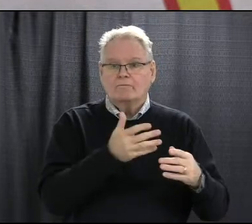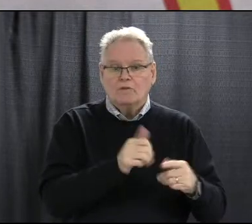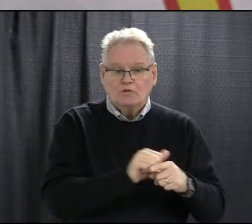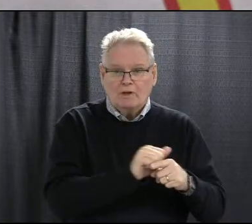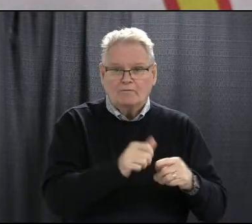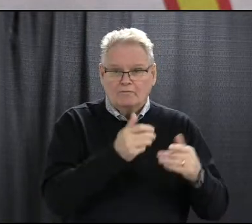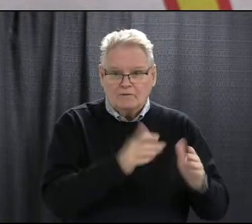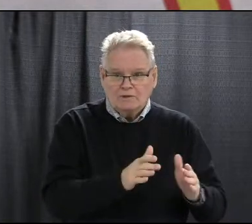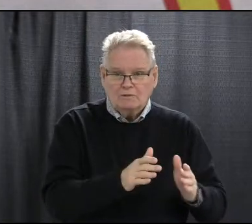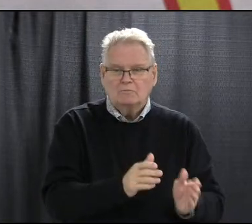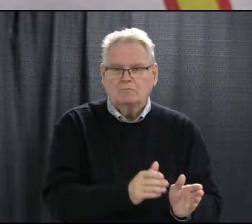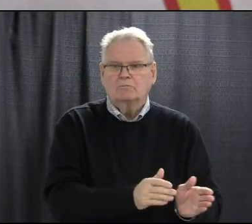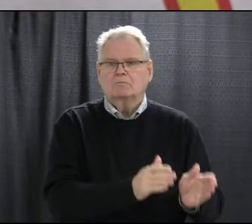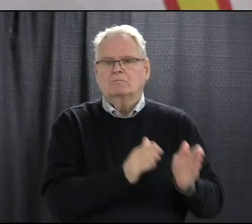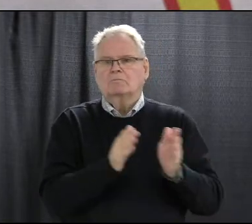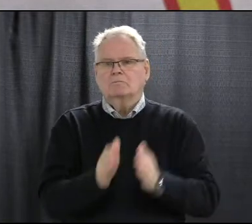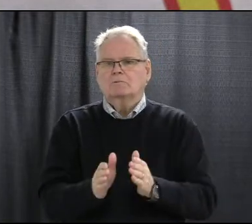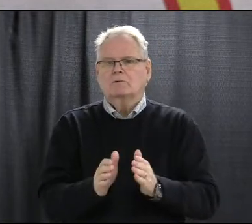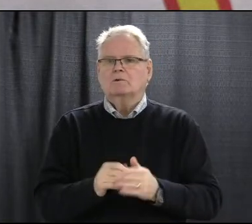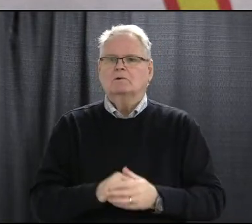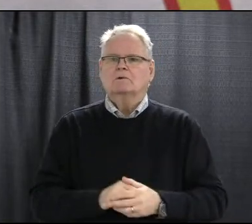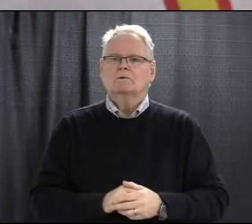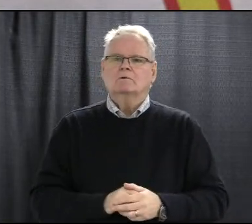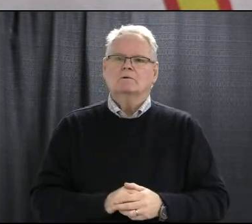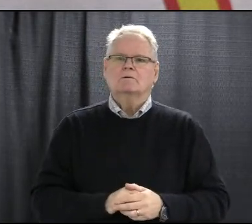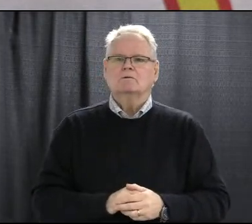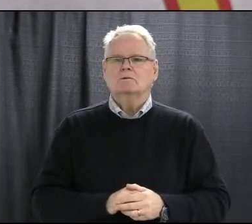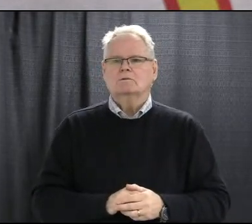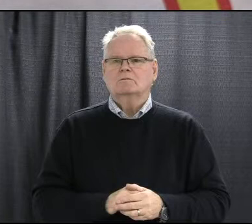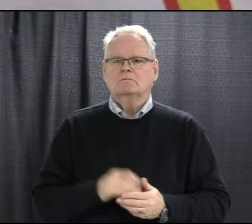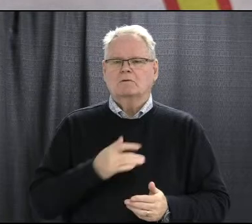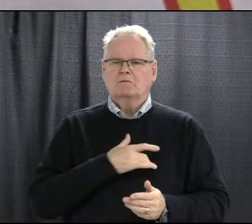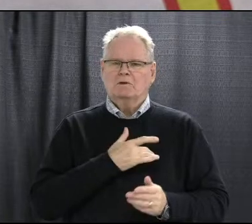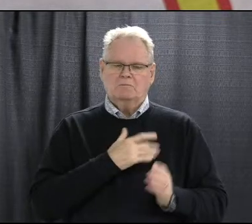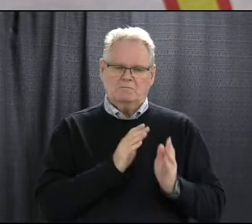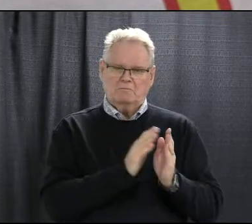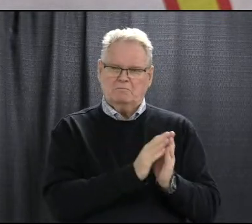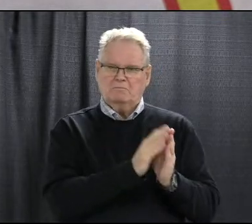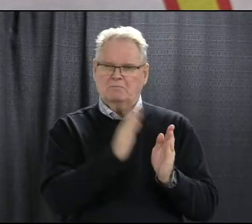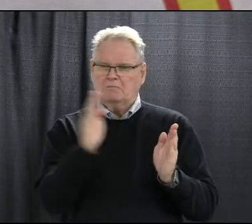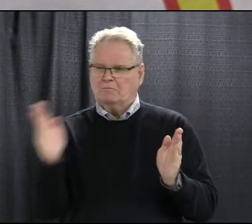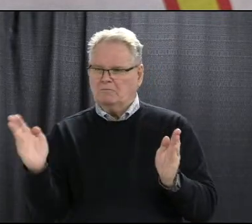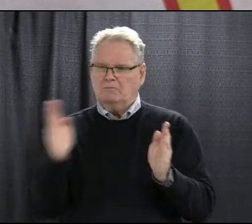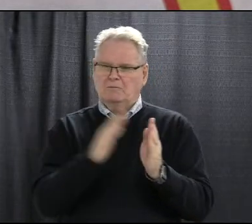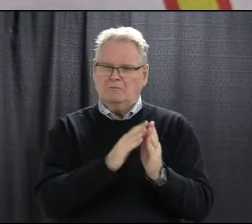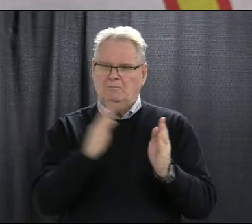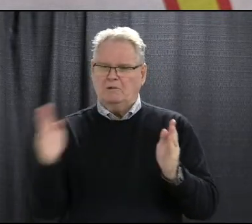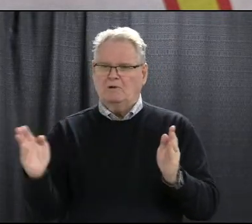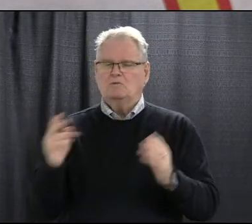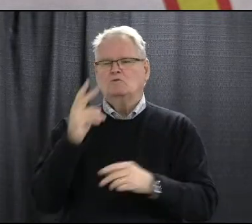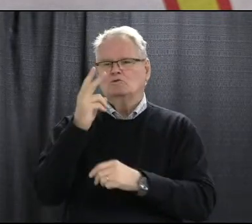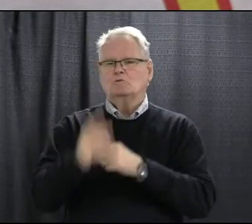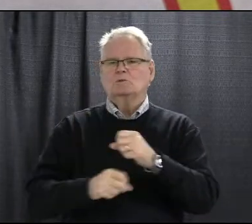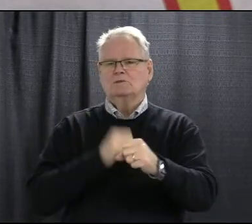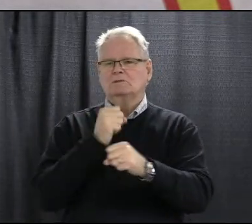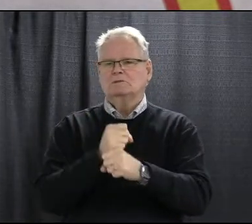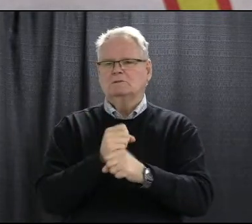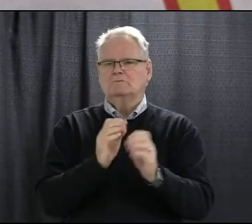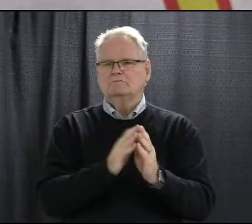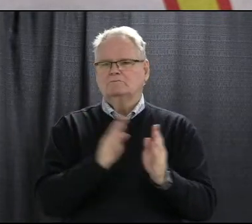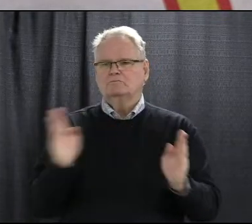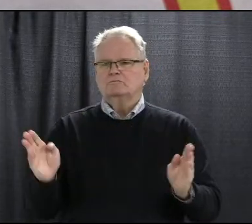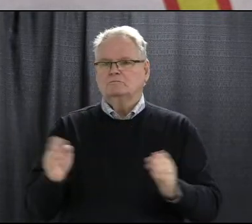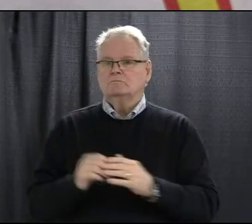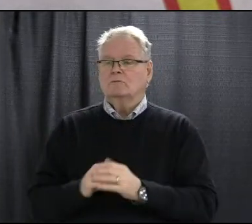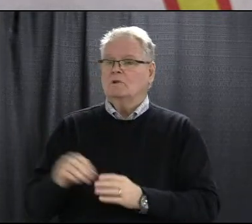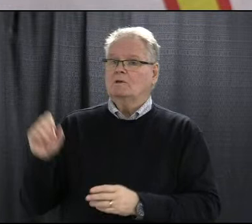geriatrics will be in place within the next 2 years, so there is a set time for that. the replacement for St. Clair's Hospital,